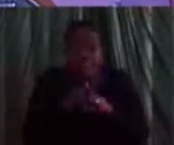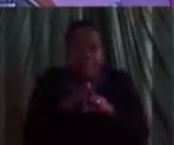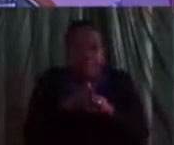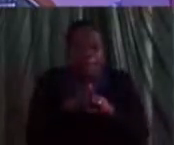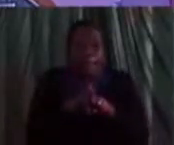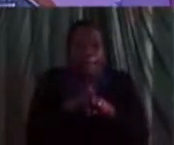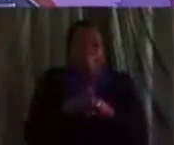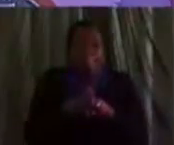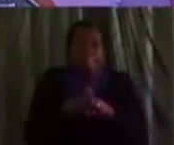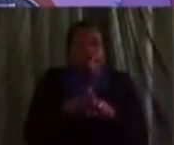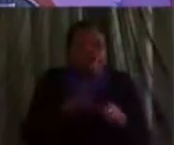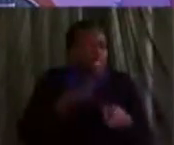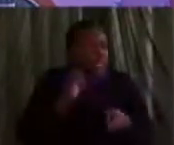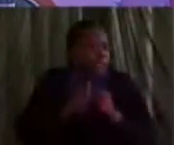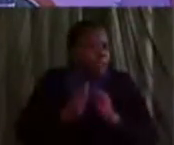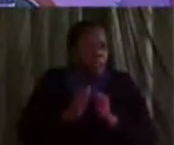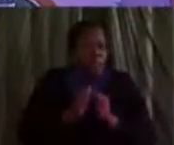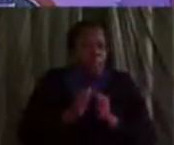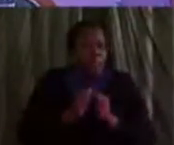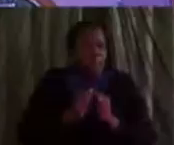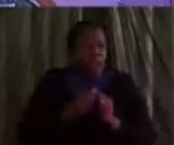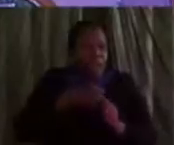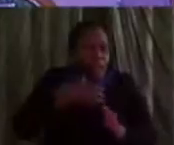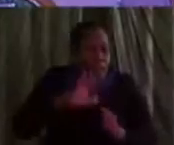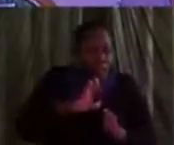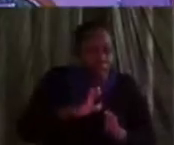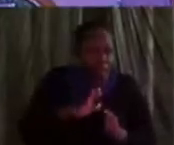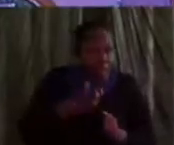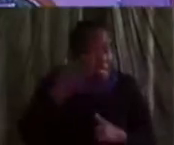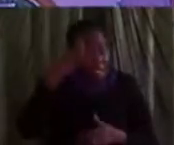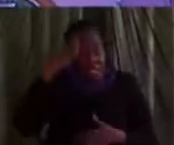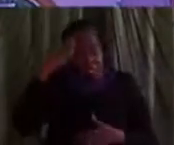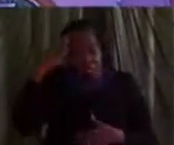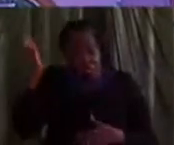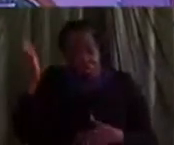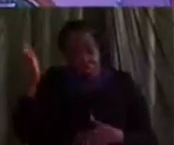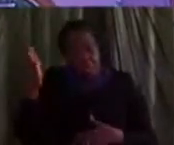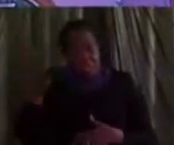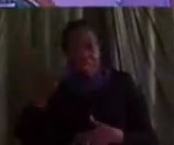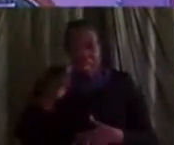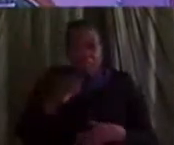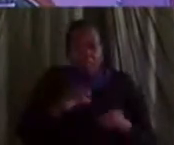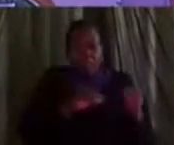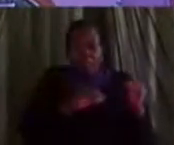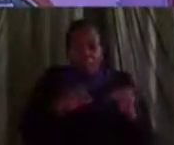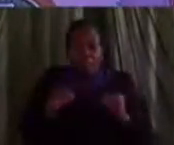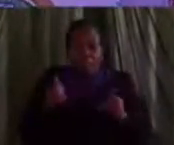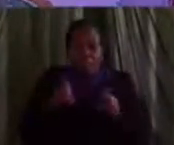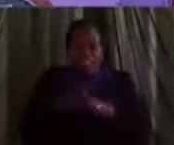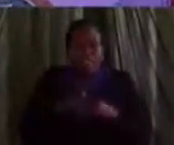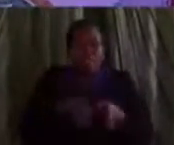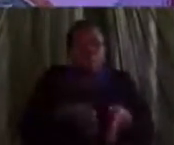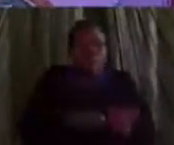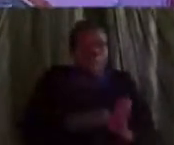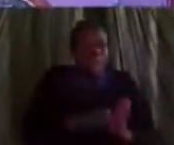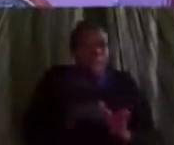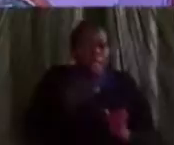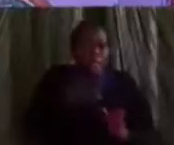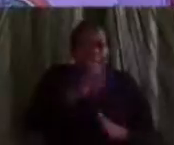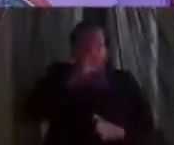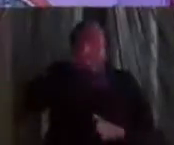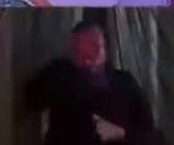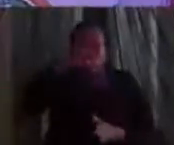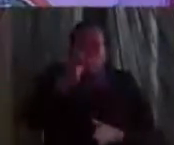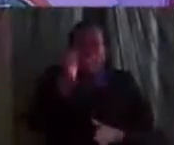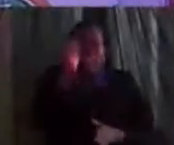to run away from facts. I don't know whether I should move on to that. The JESC, to